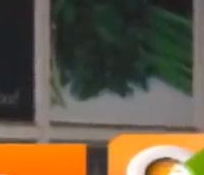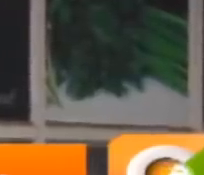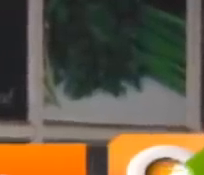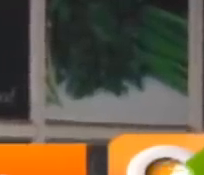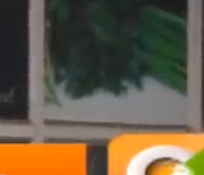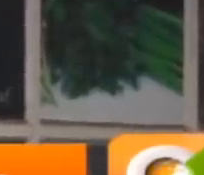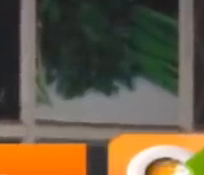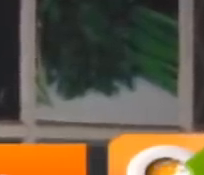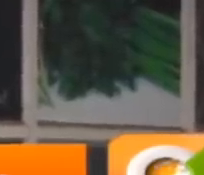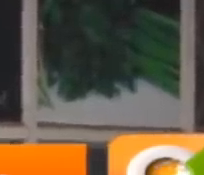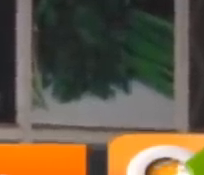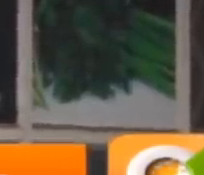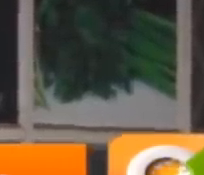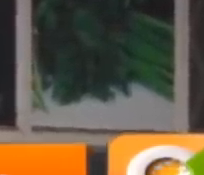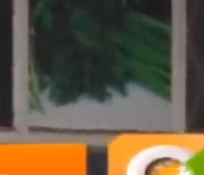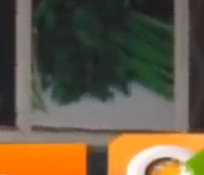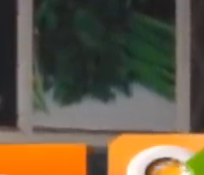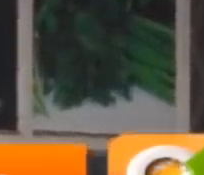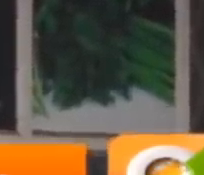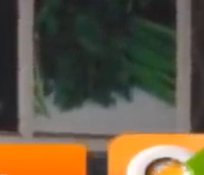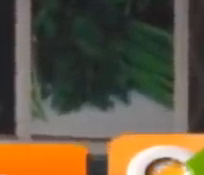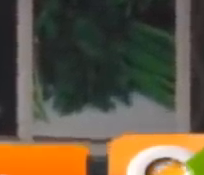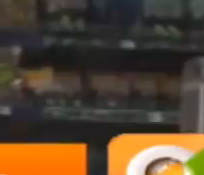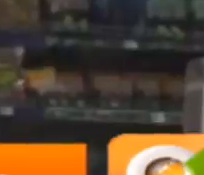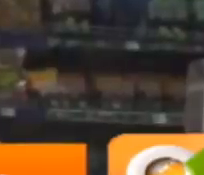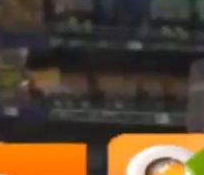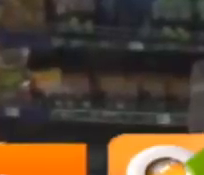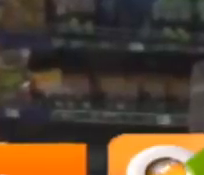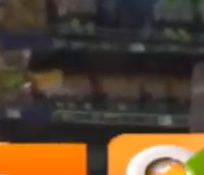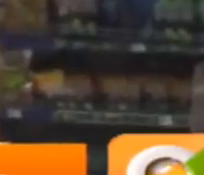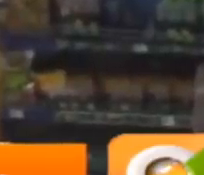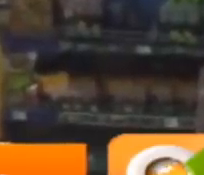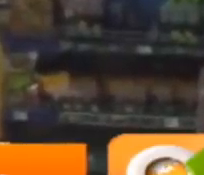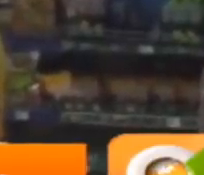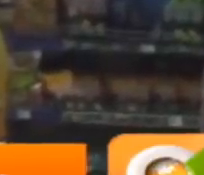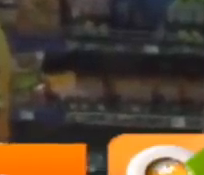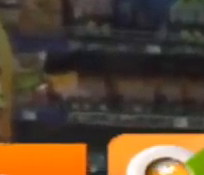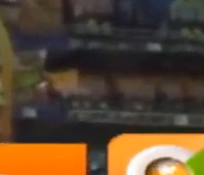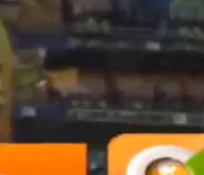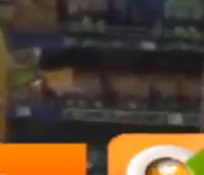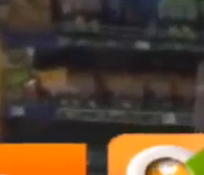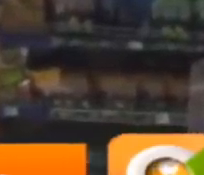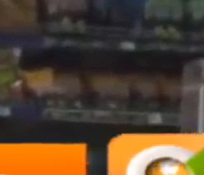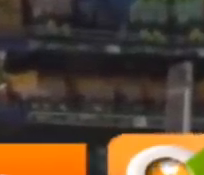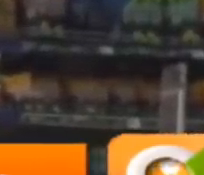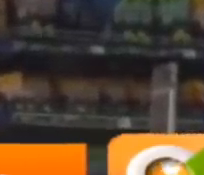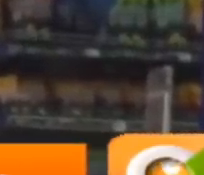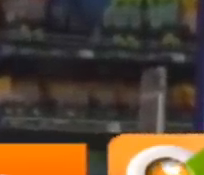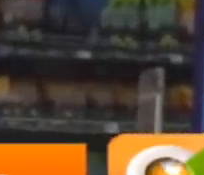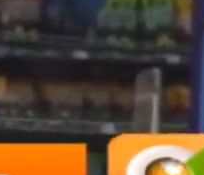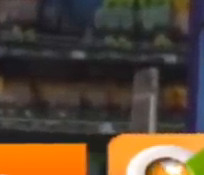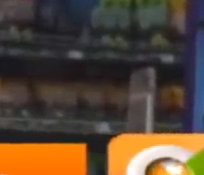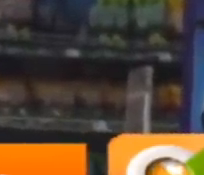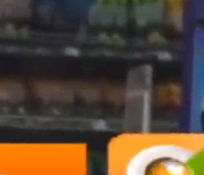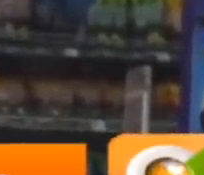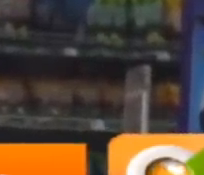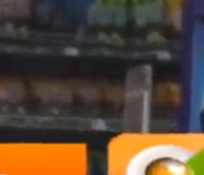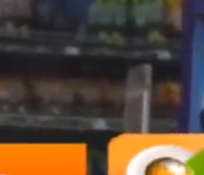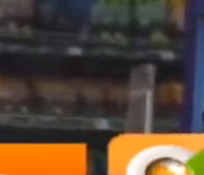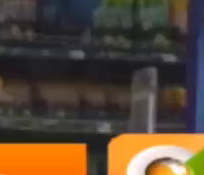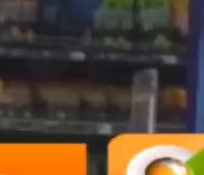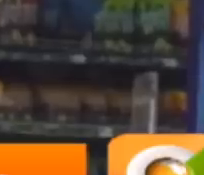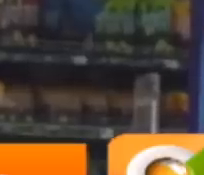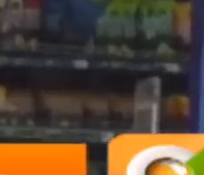disease itself. And that's what happened in this country. We rushed the legalistic discussion and meet the